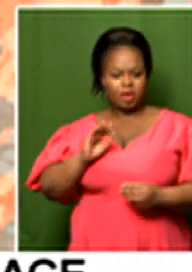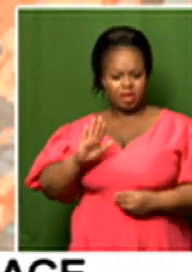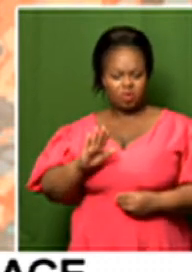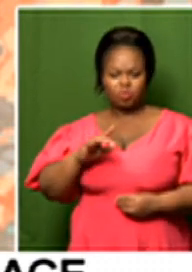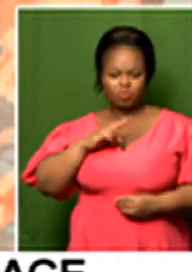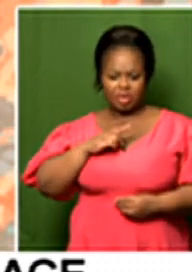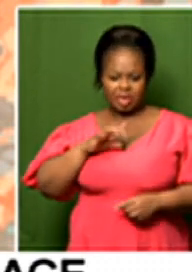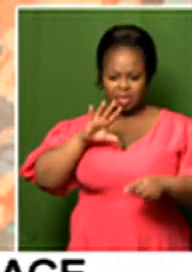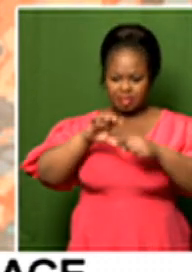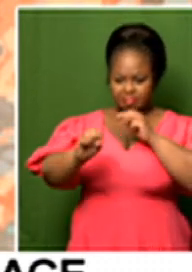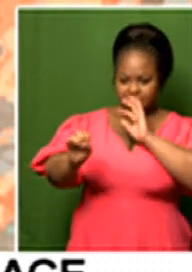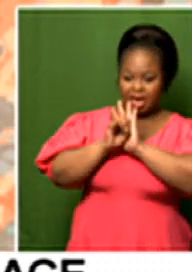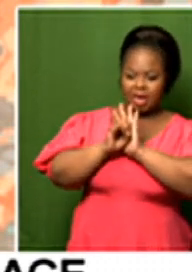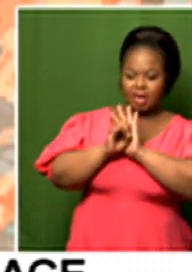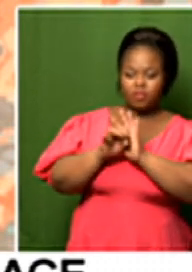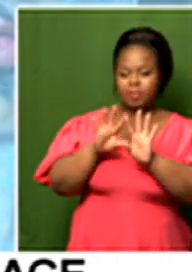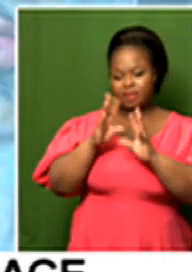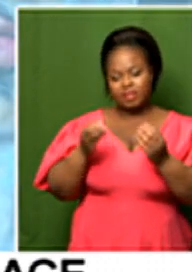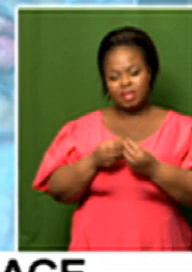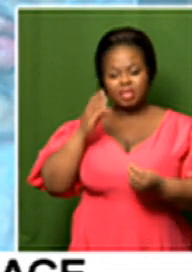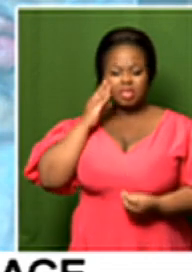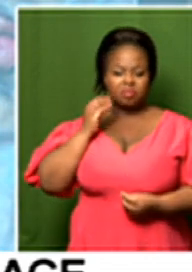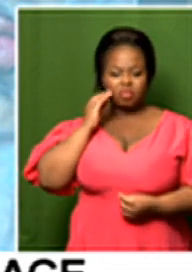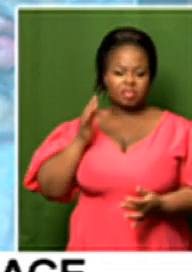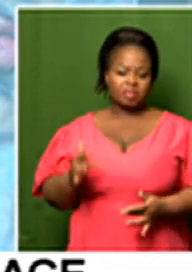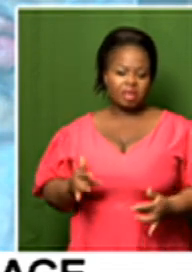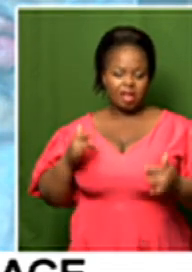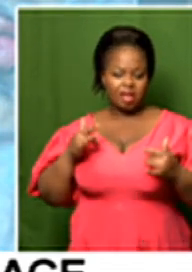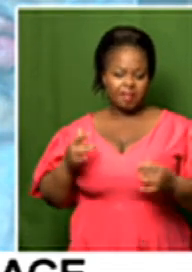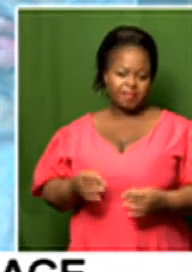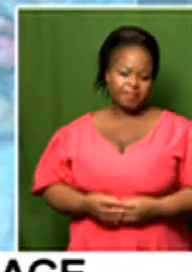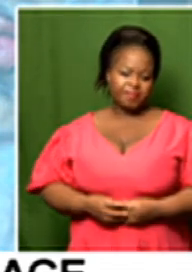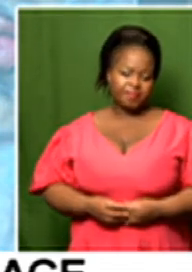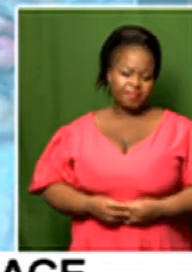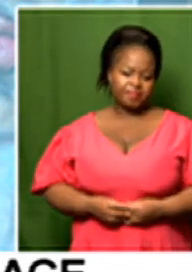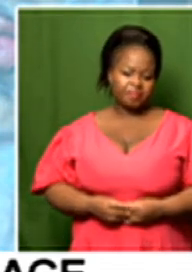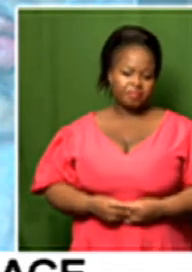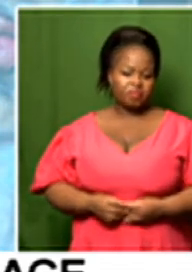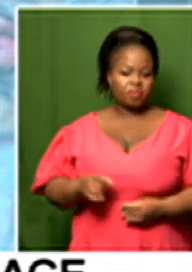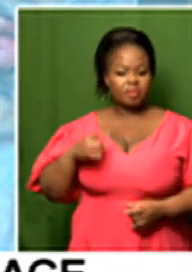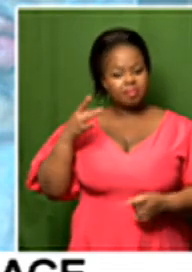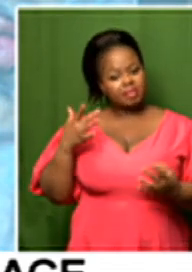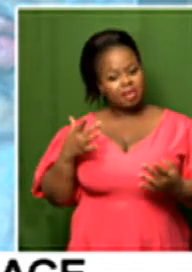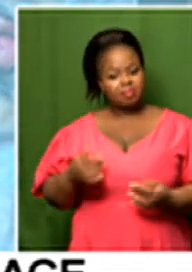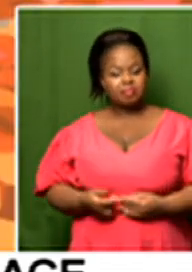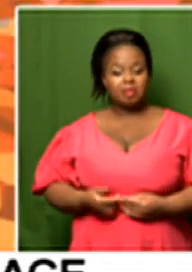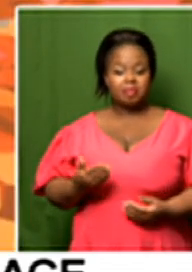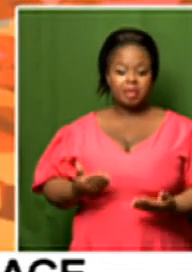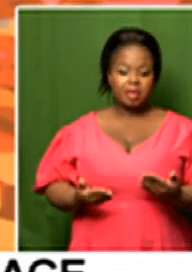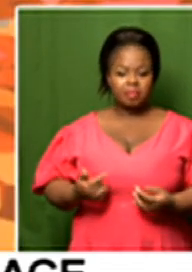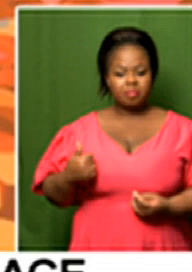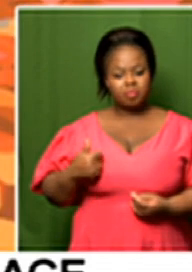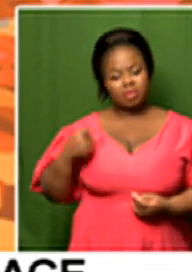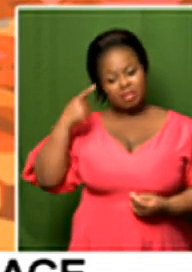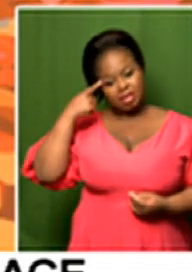They're gonna get signals from whatever they've experienced in life. So sometimes a work might, I might think